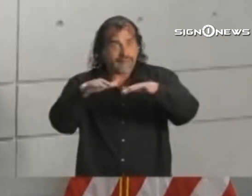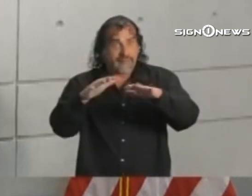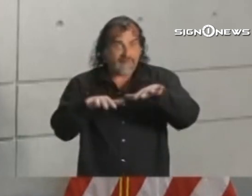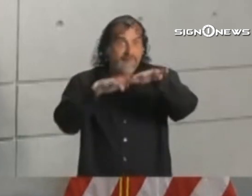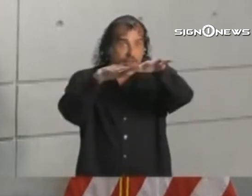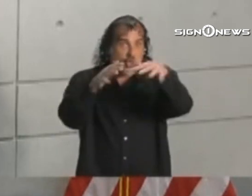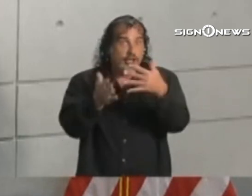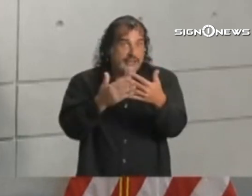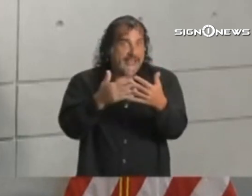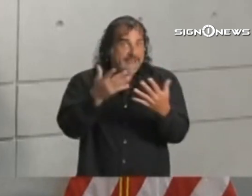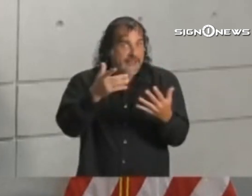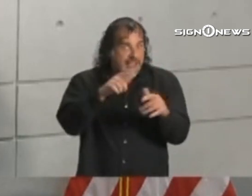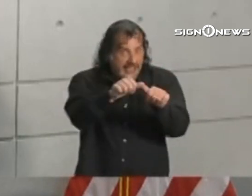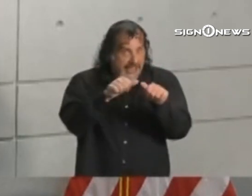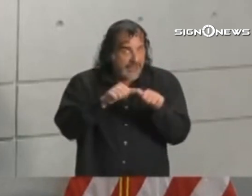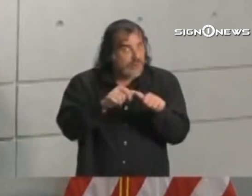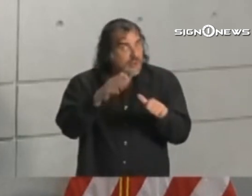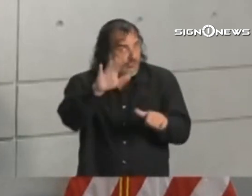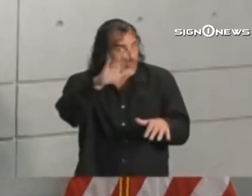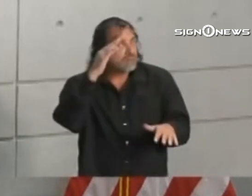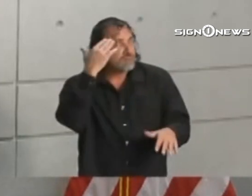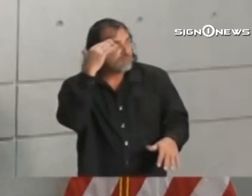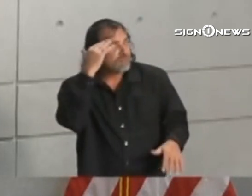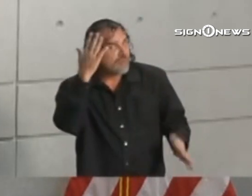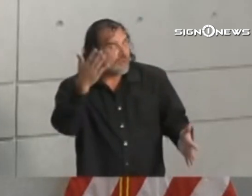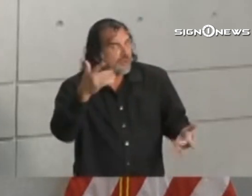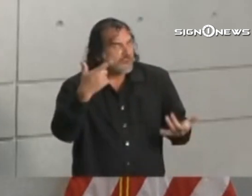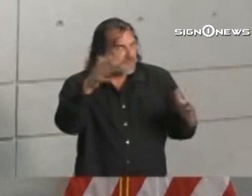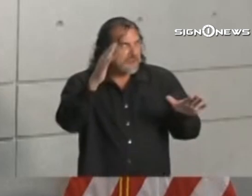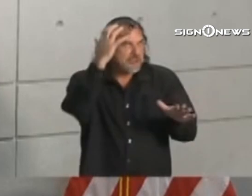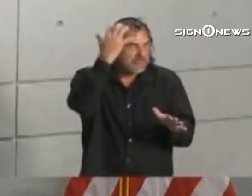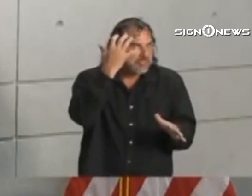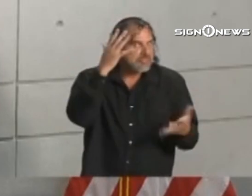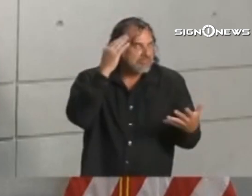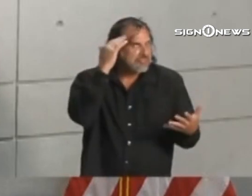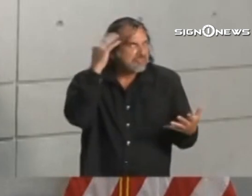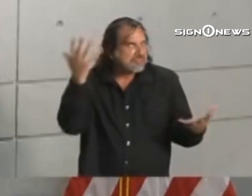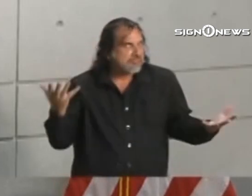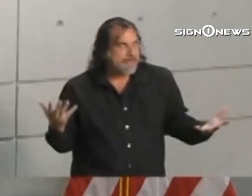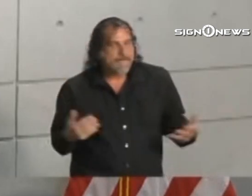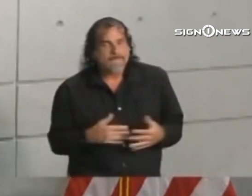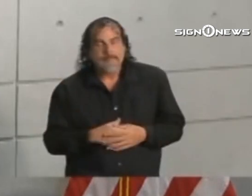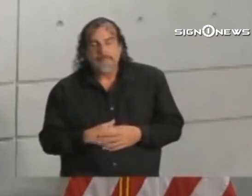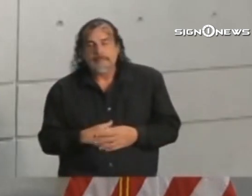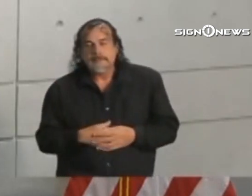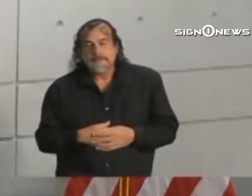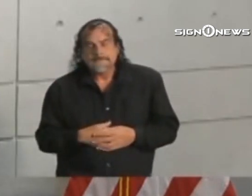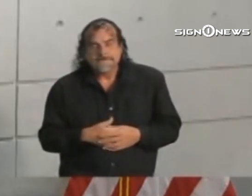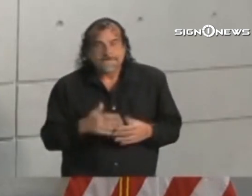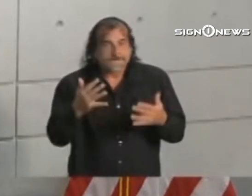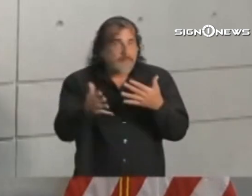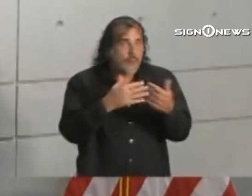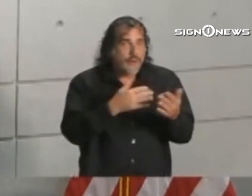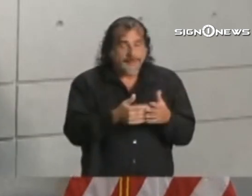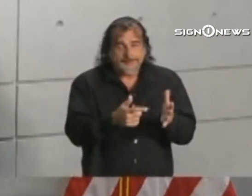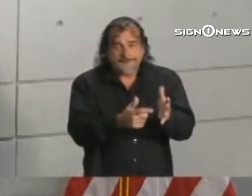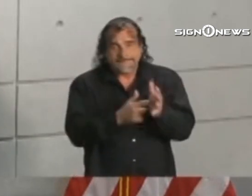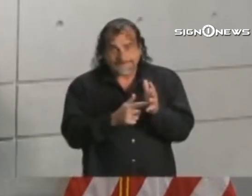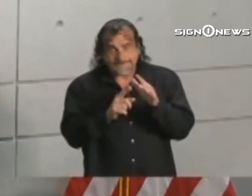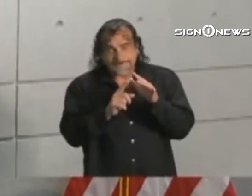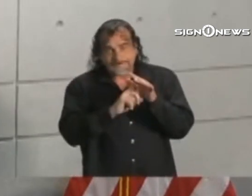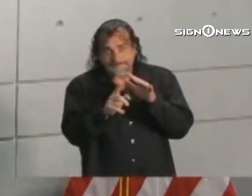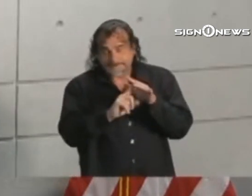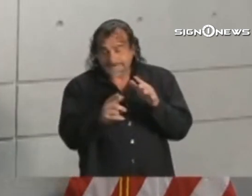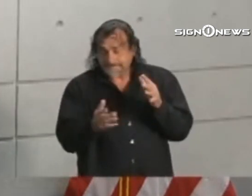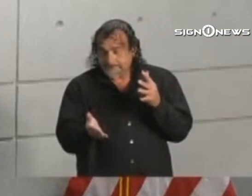They are aware that they live in low-lying areas, and whether it is made mandatory, which is very